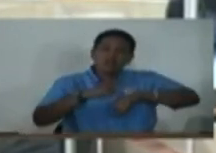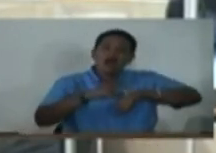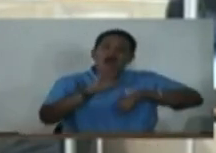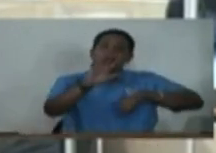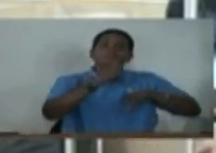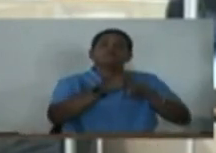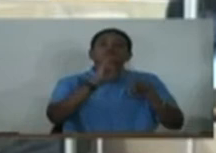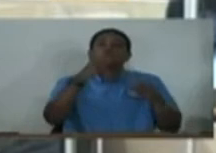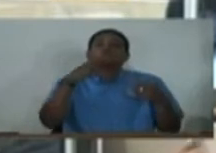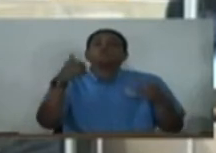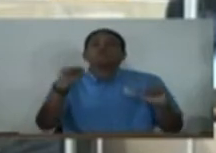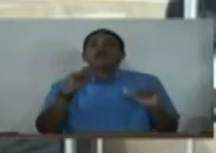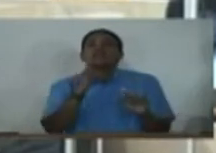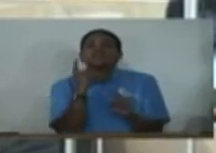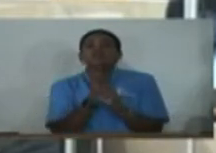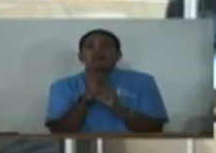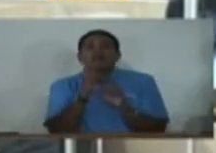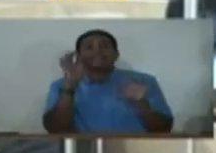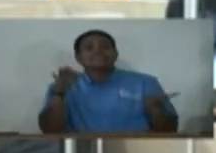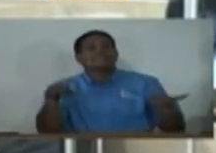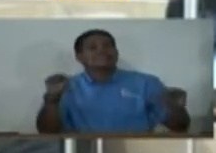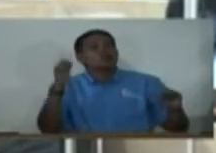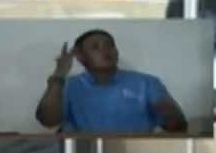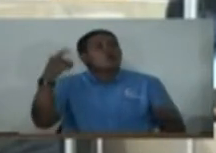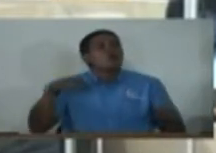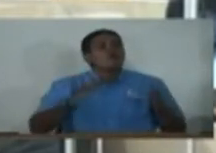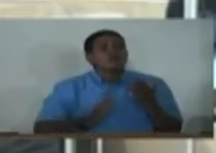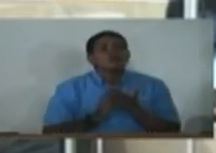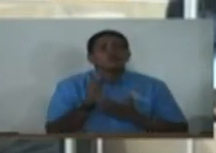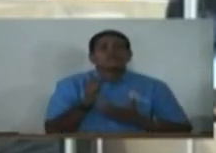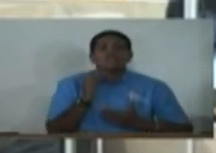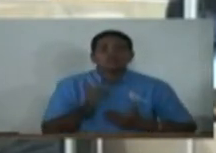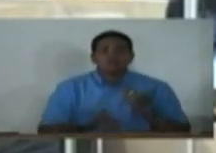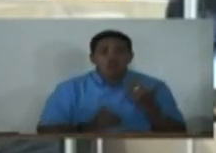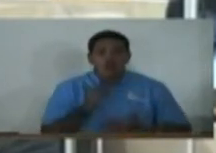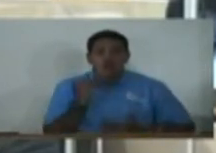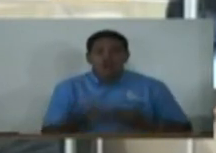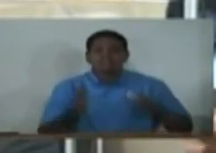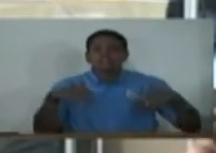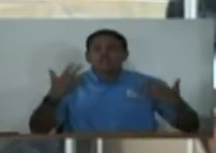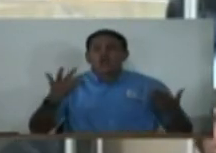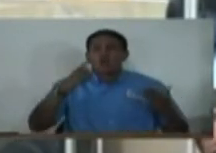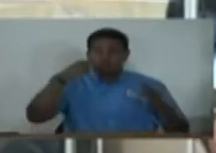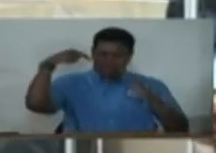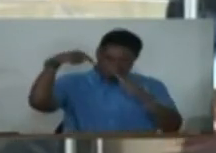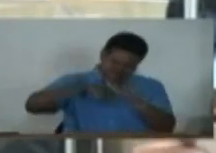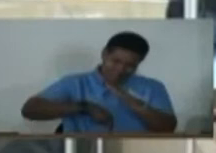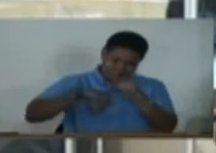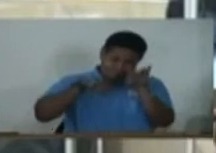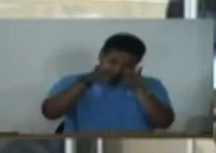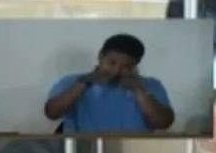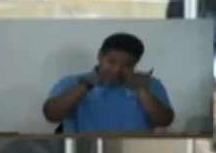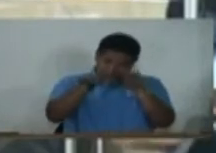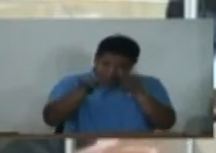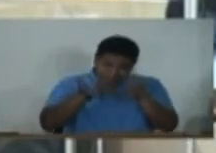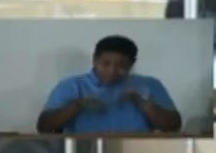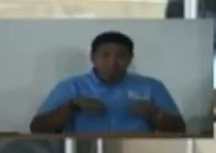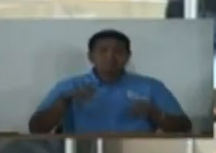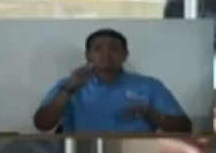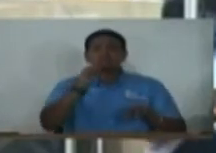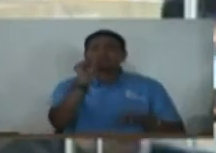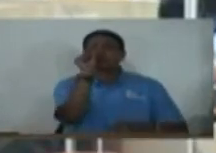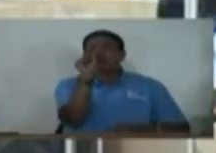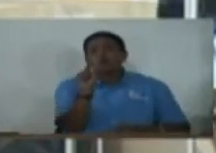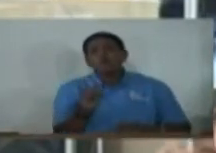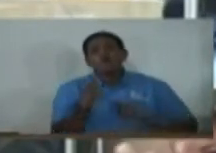just trying to get to the right decision, because we have to go through this process of very detailed explanation, bite sizes, so that people